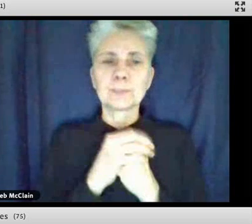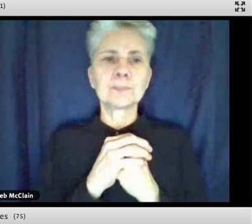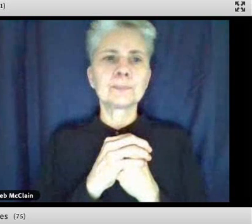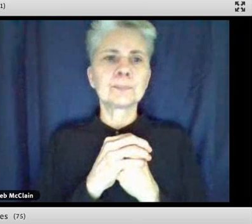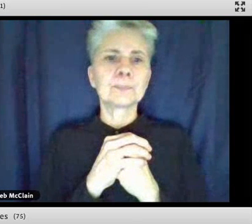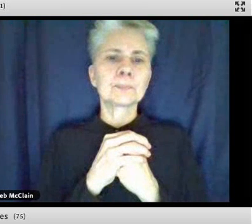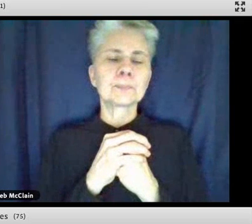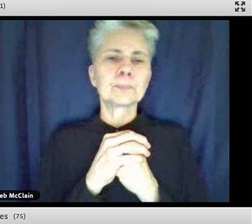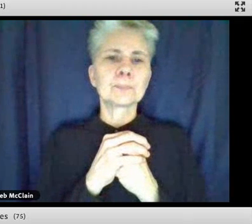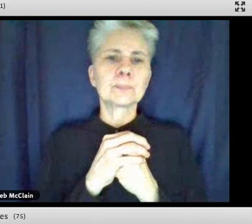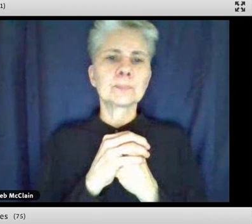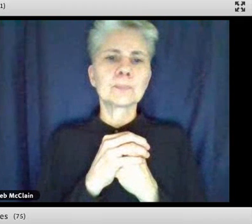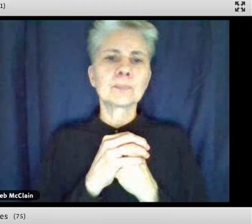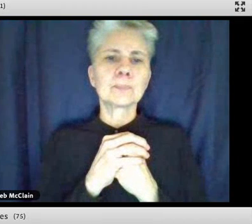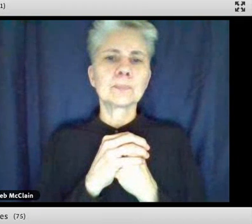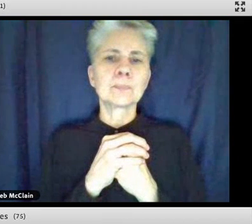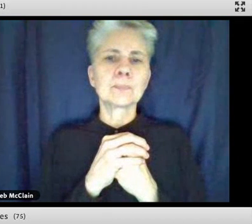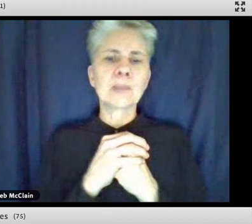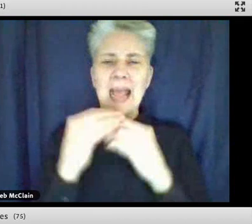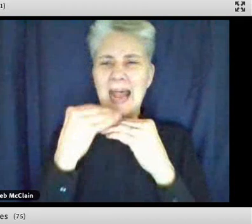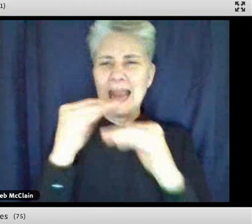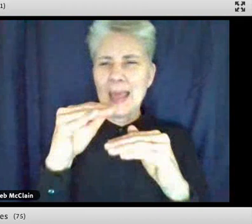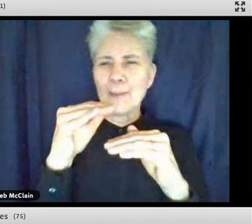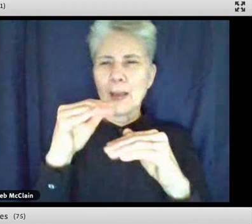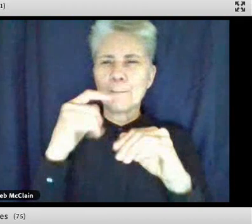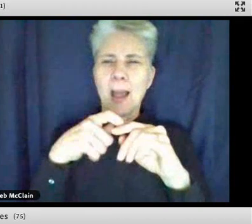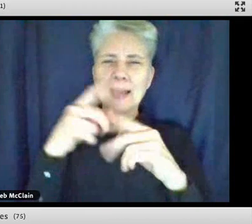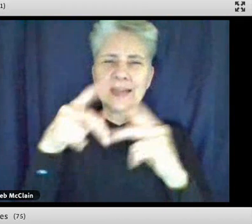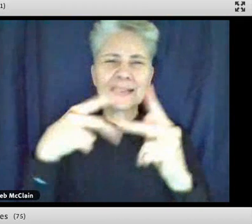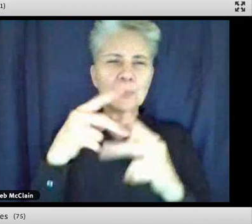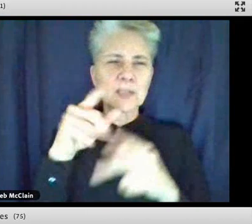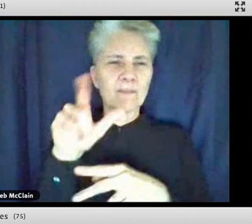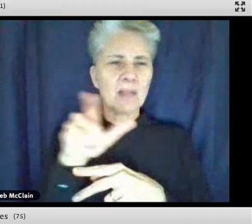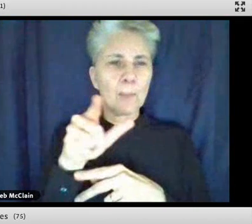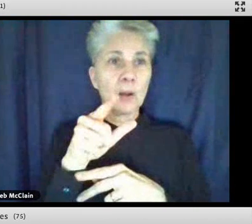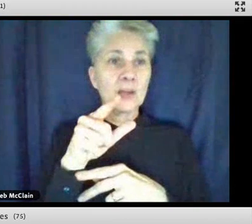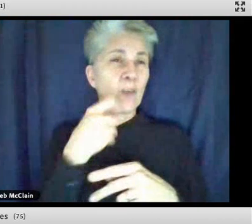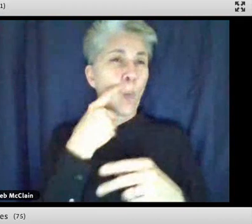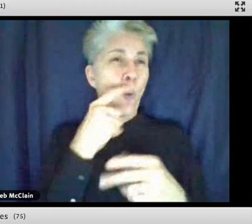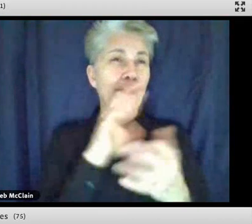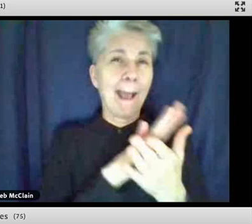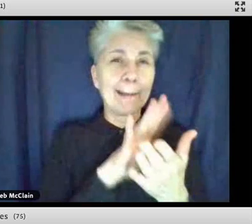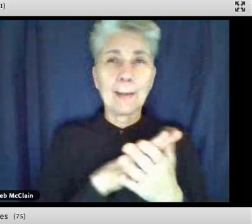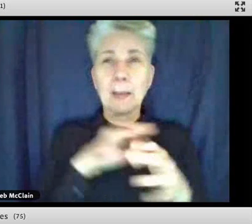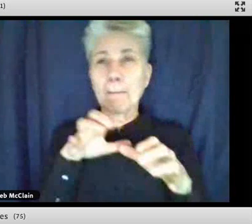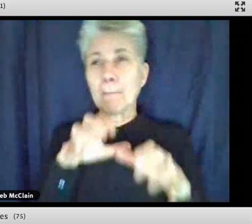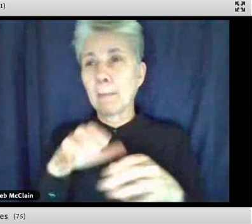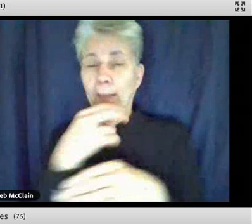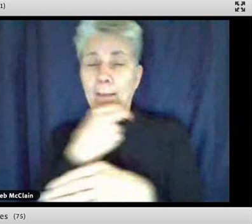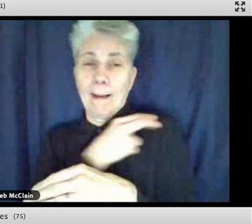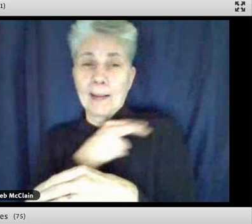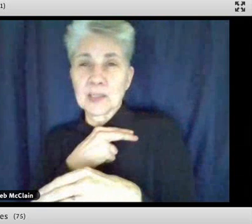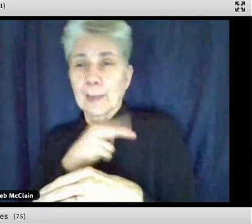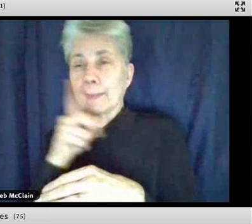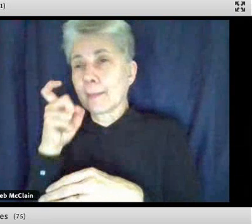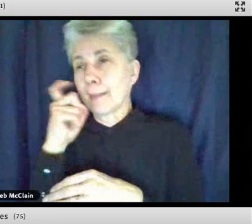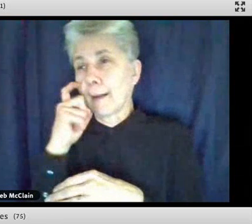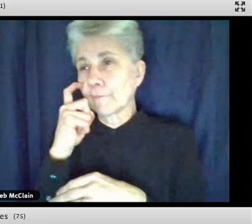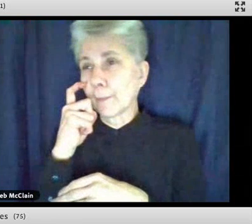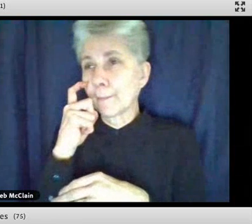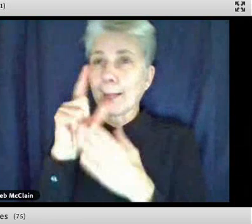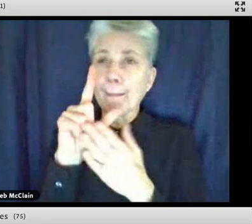the types of libraries, whether you want an academic, public, hospital, government, law firm. So if I say, for instance, I wanted